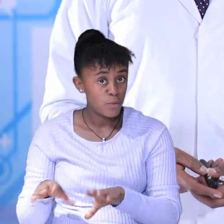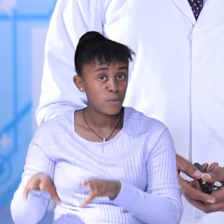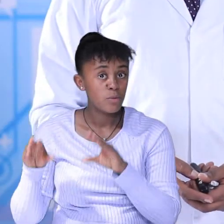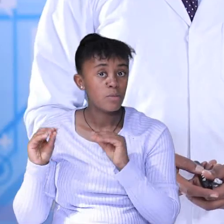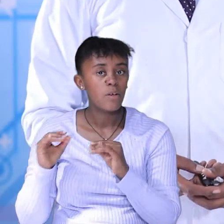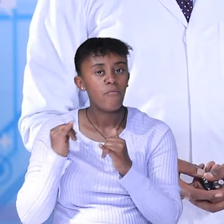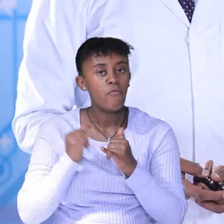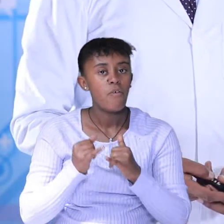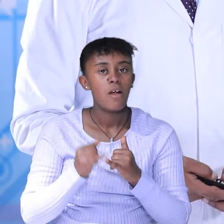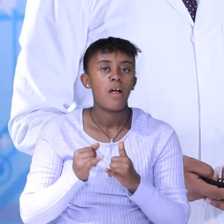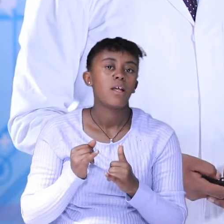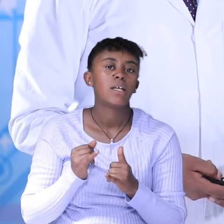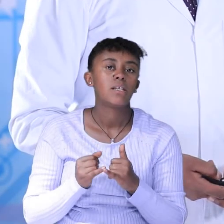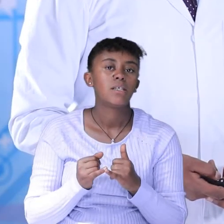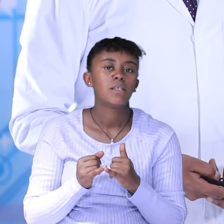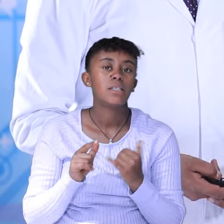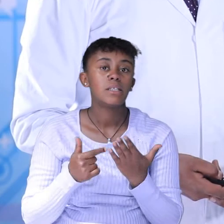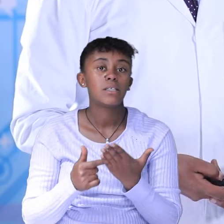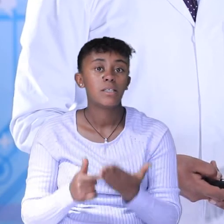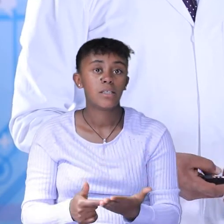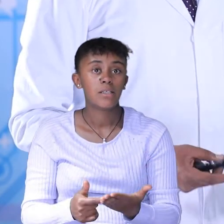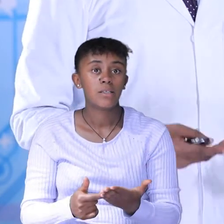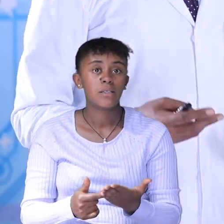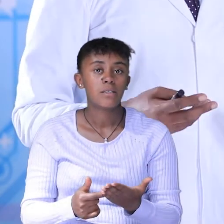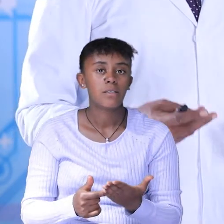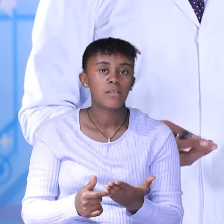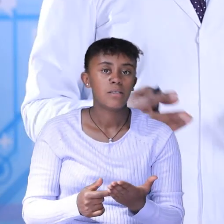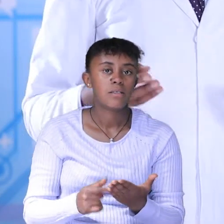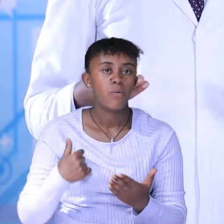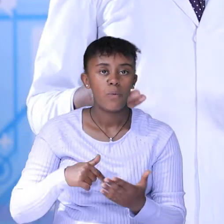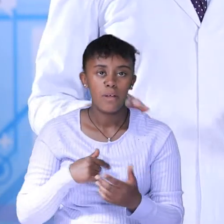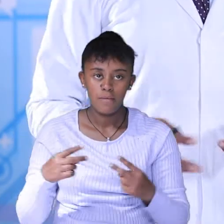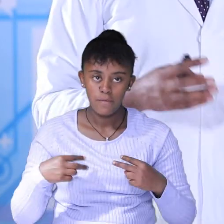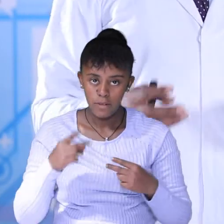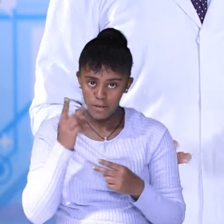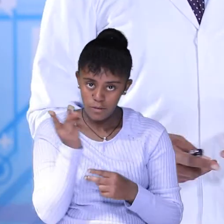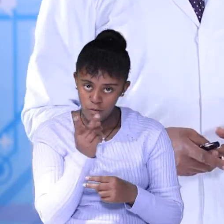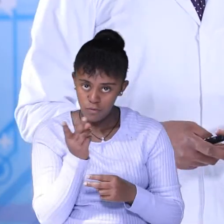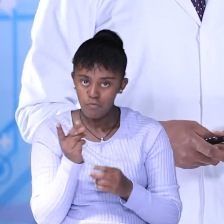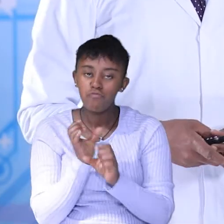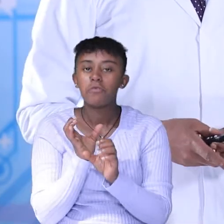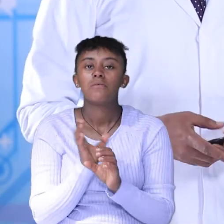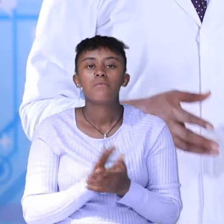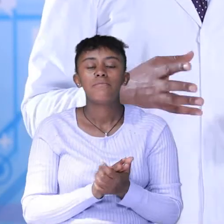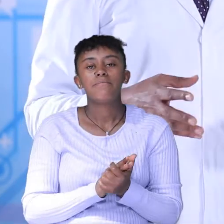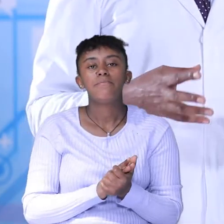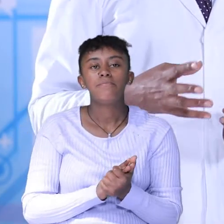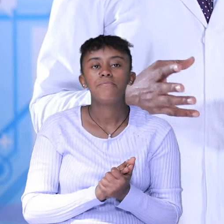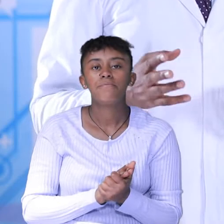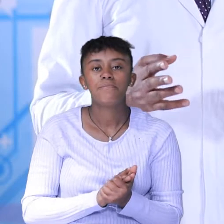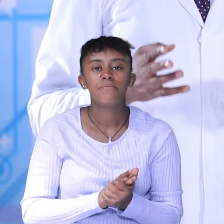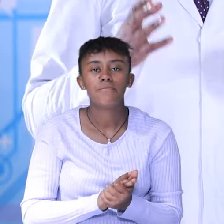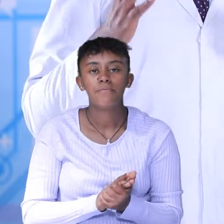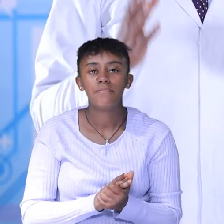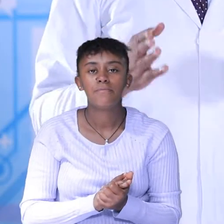Students, finally, these points we have to finalize. The force